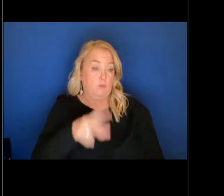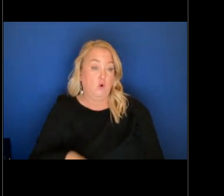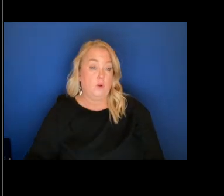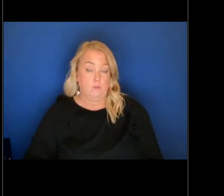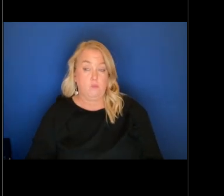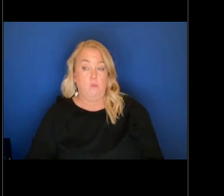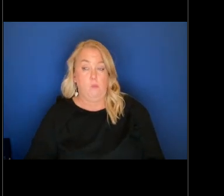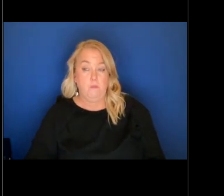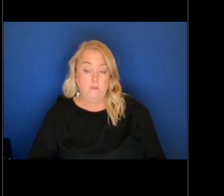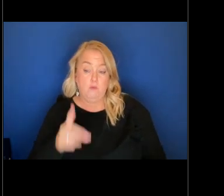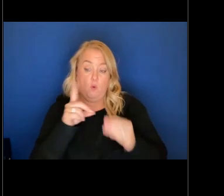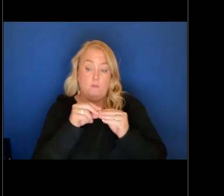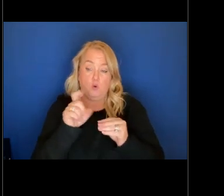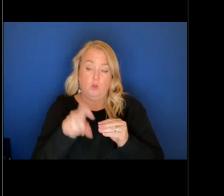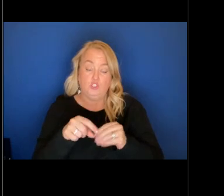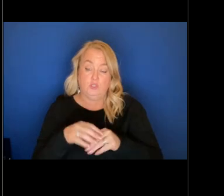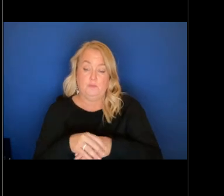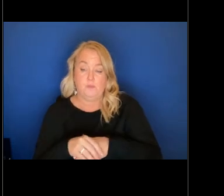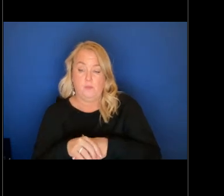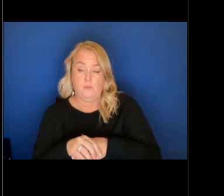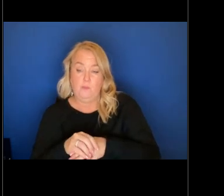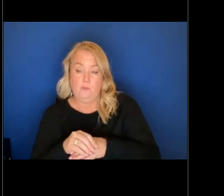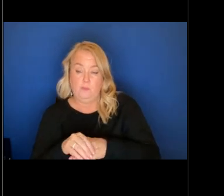Oh, we have another question.